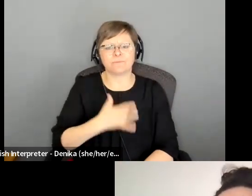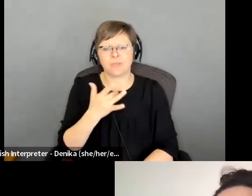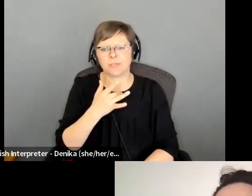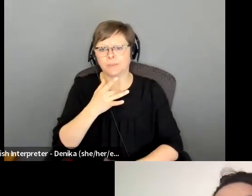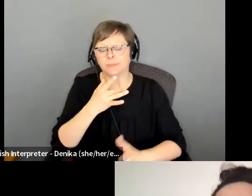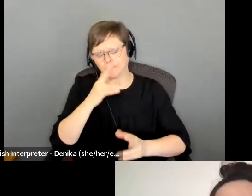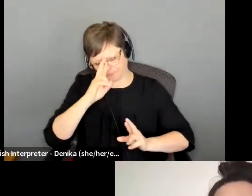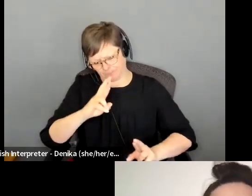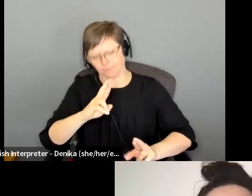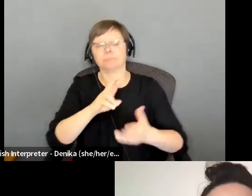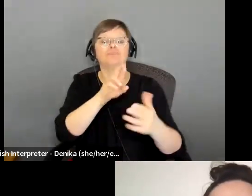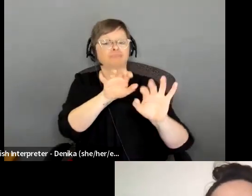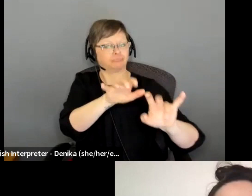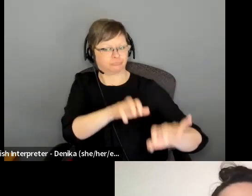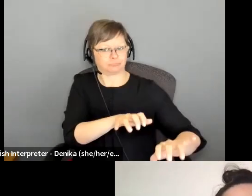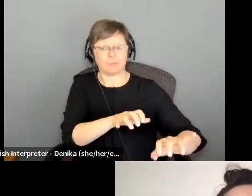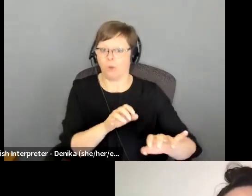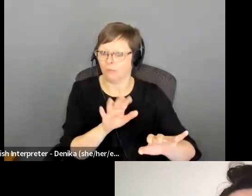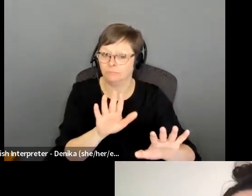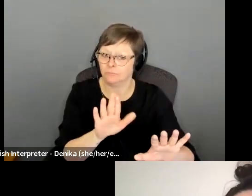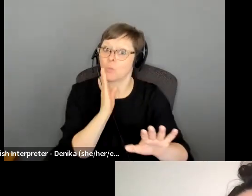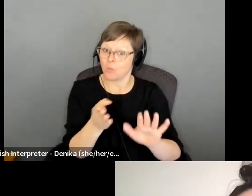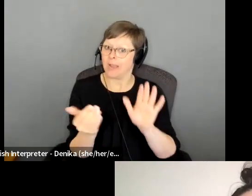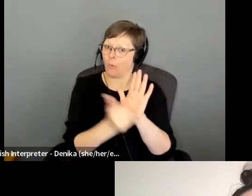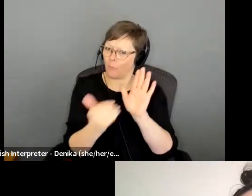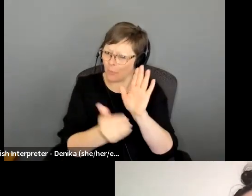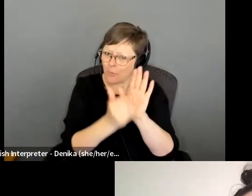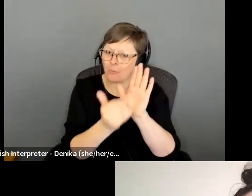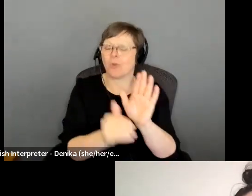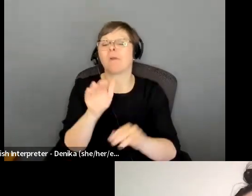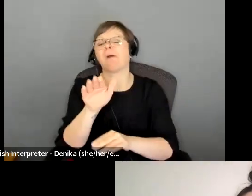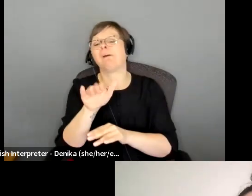chat. And this is the first of many times we're going to ask you to engage with the chat feature today.